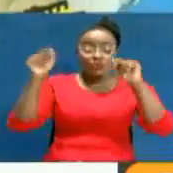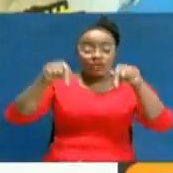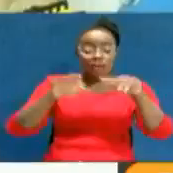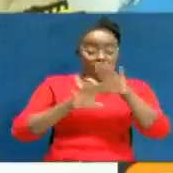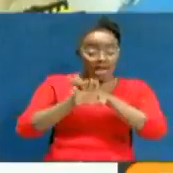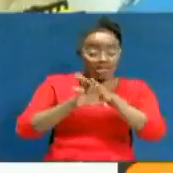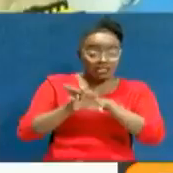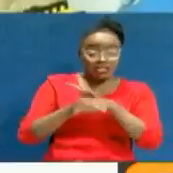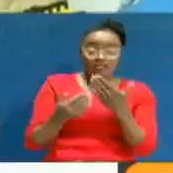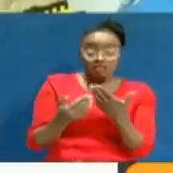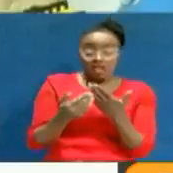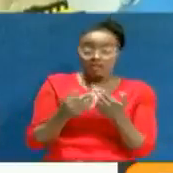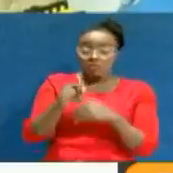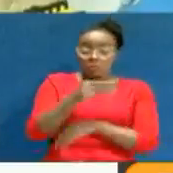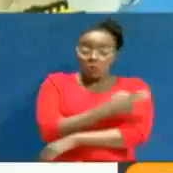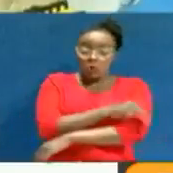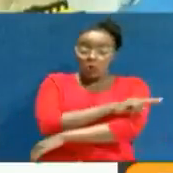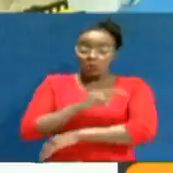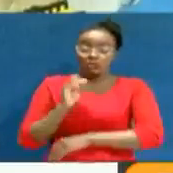to our facilities because